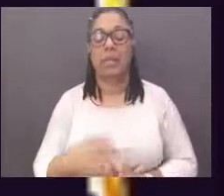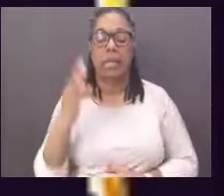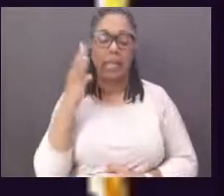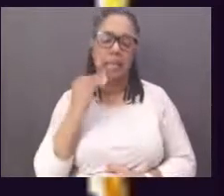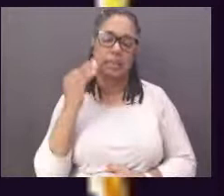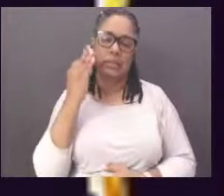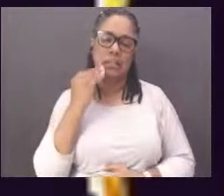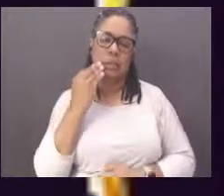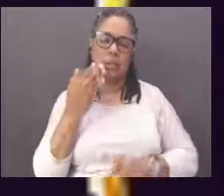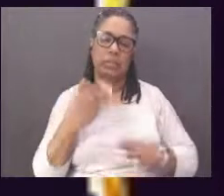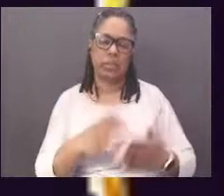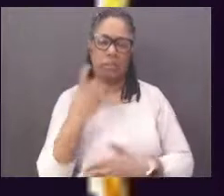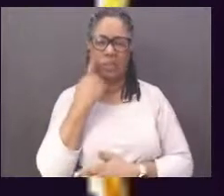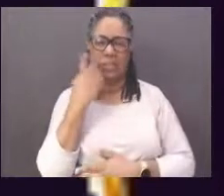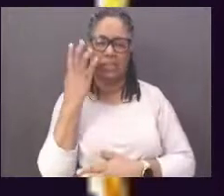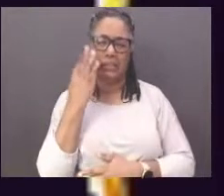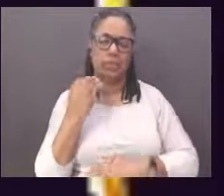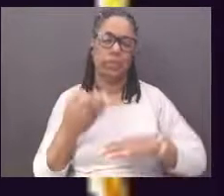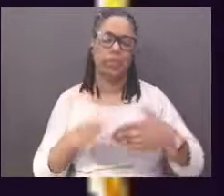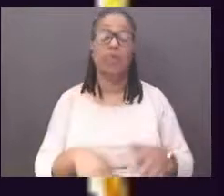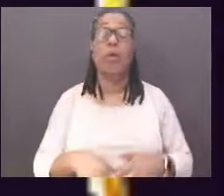find the entire list